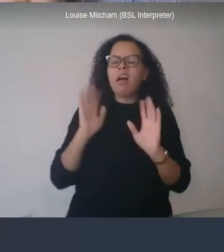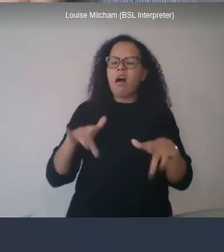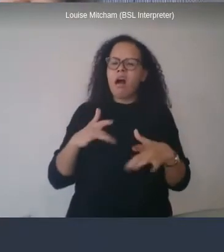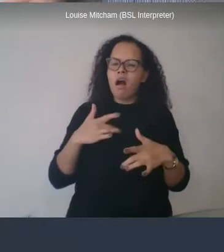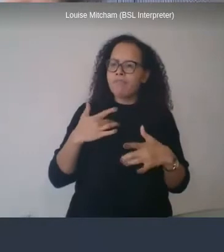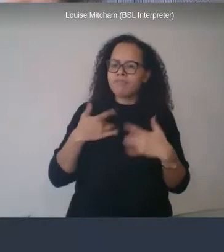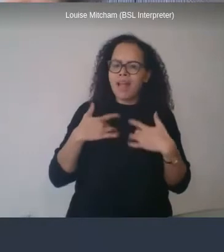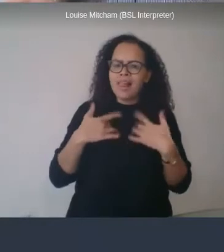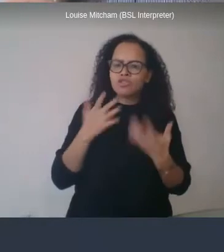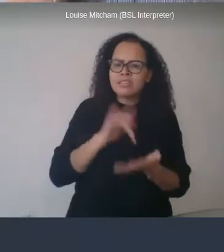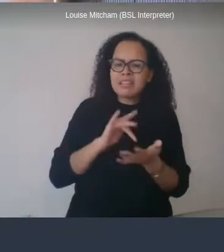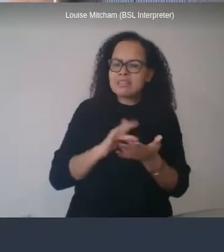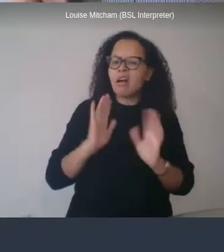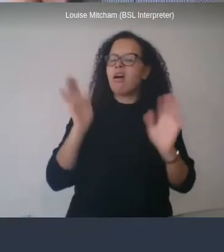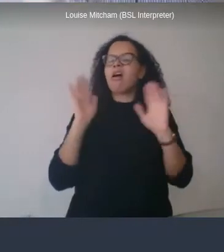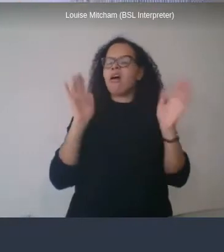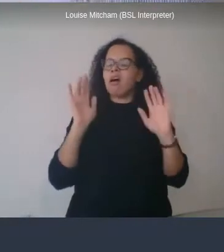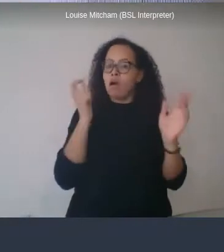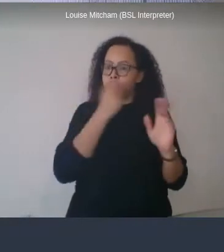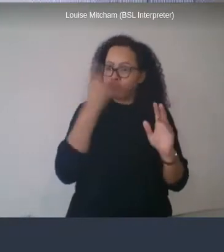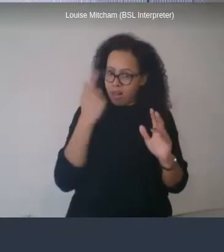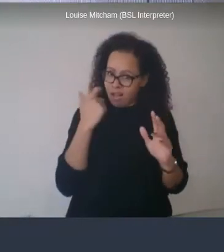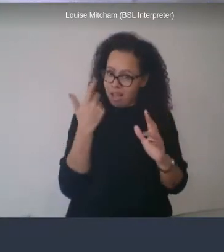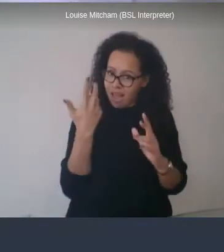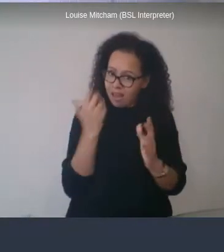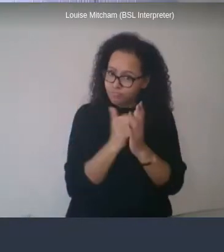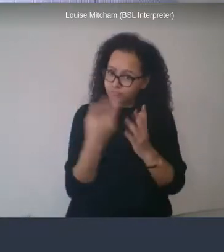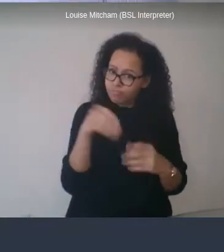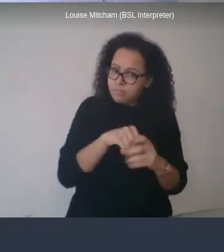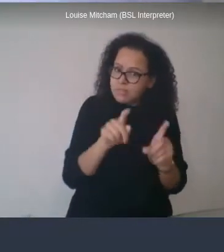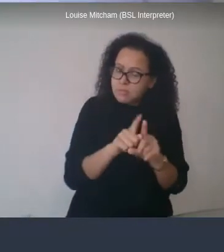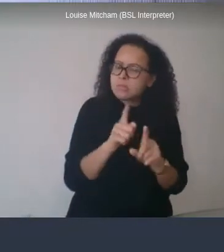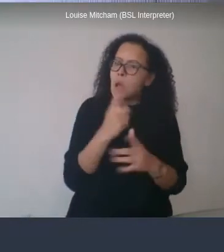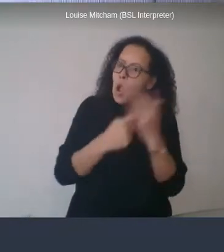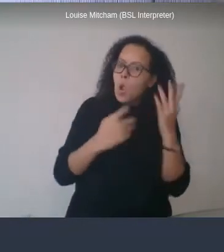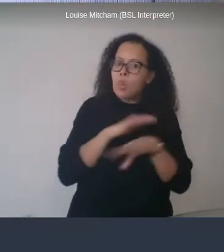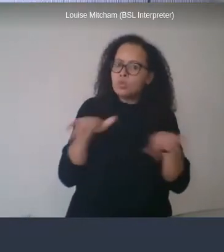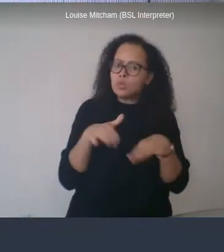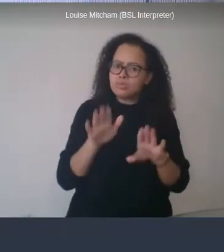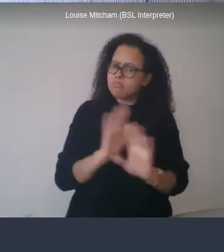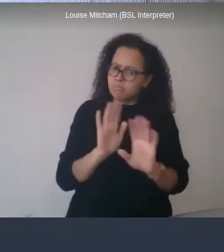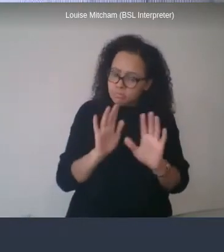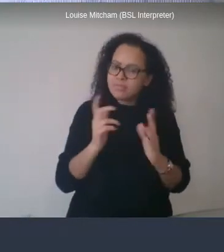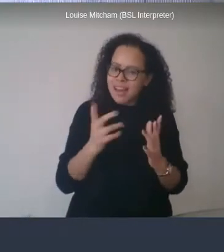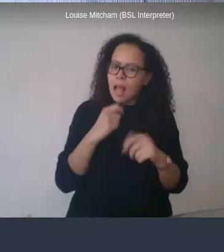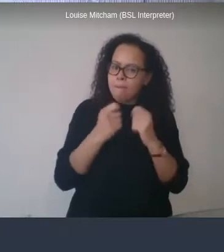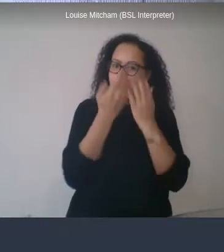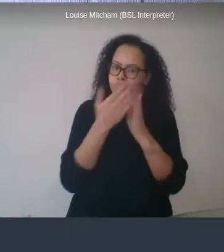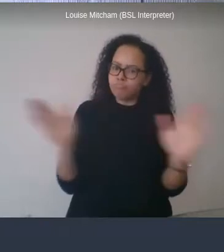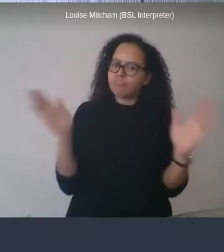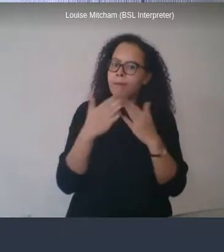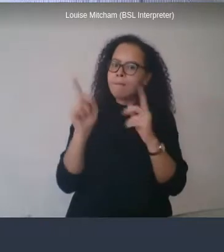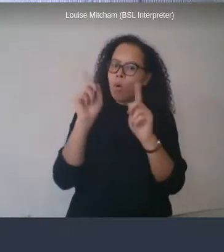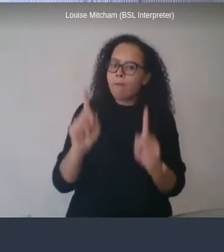existing challenges now, but as we emerge from that, we've got a whole world of people that will now come through our doors.